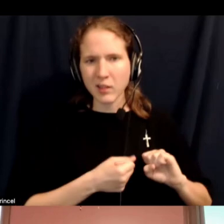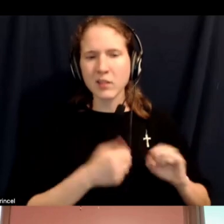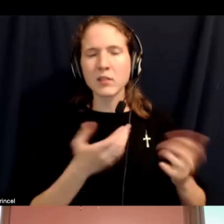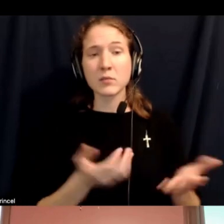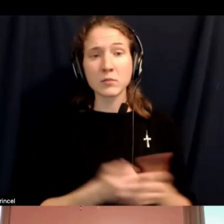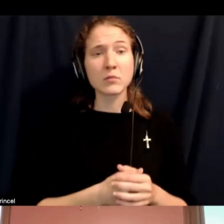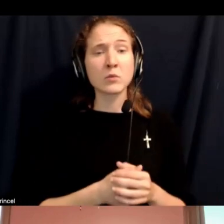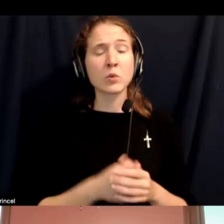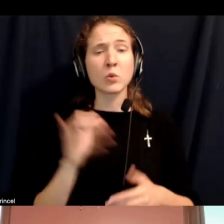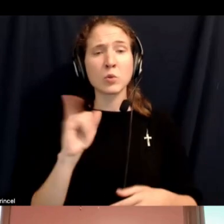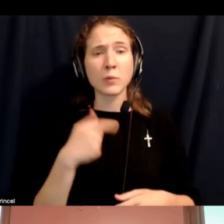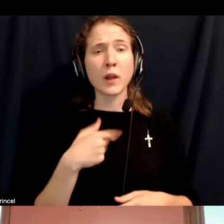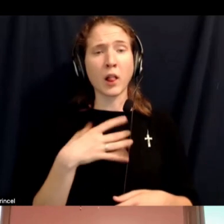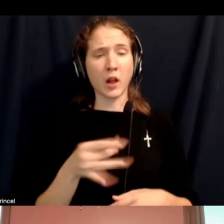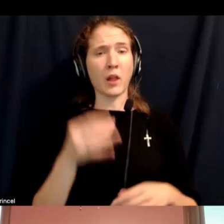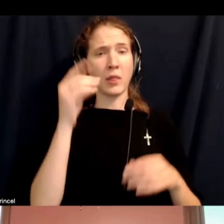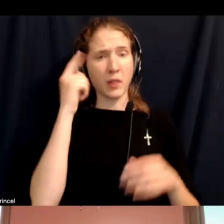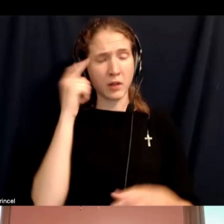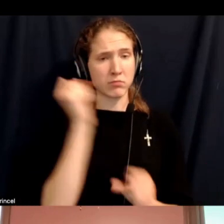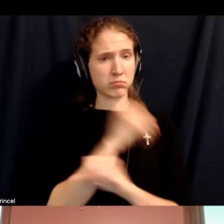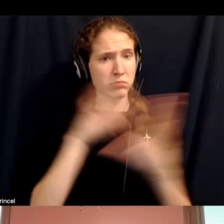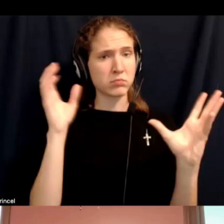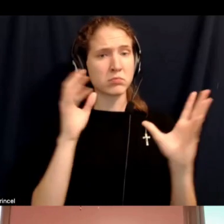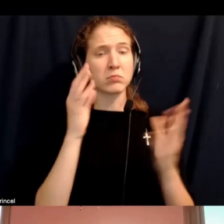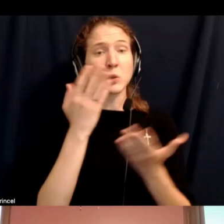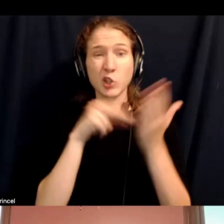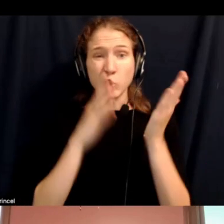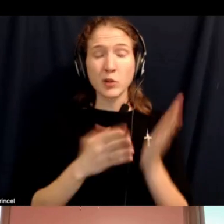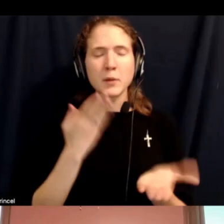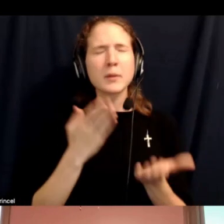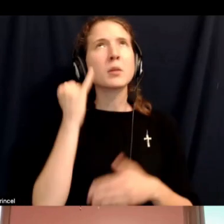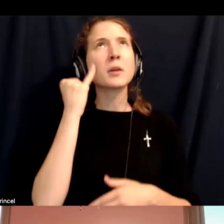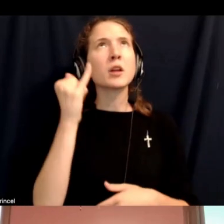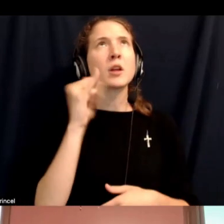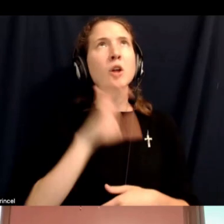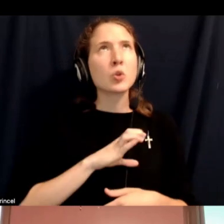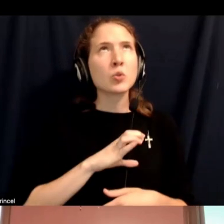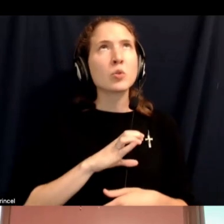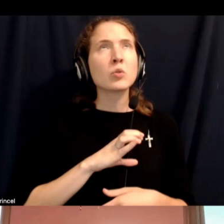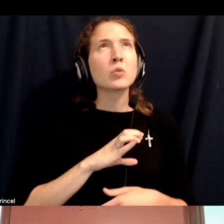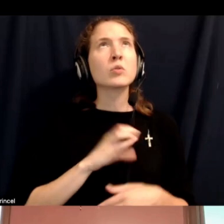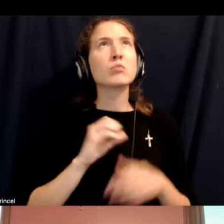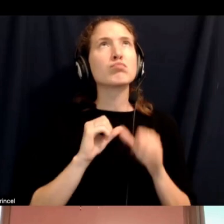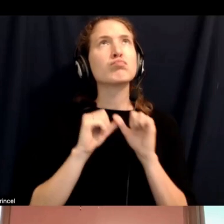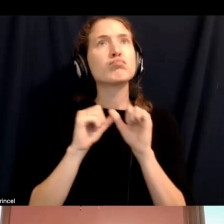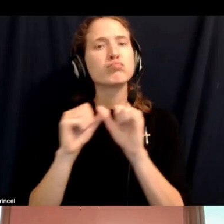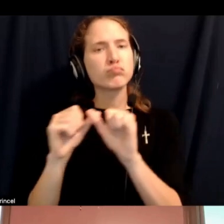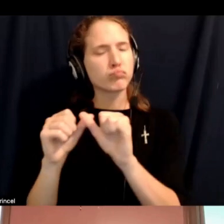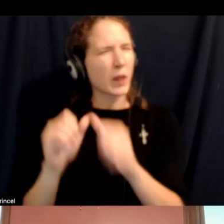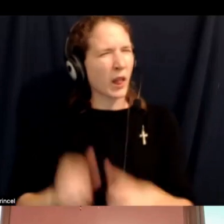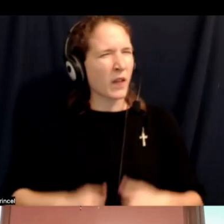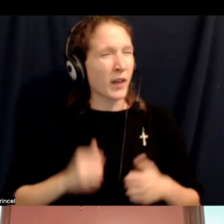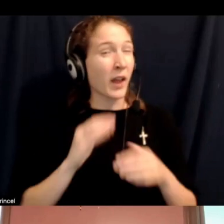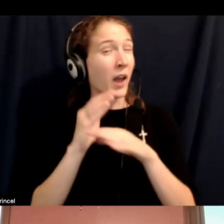to think that the reader may imagine those characters going forward beyond the book. And that may be why sometimes I